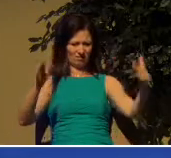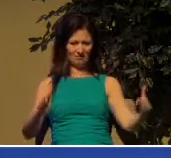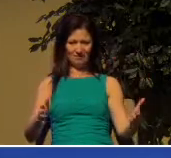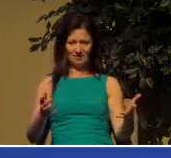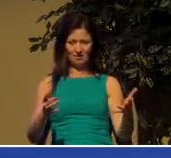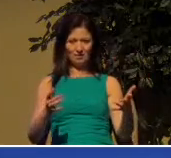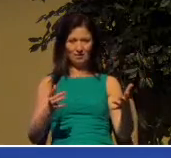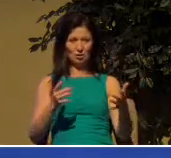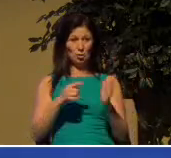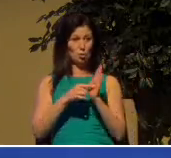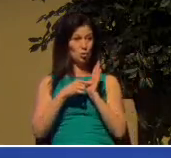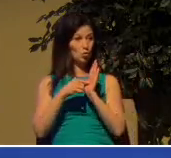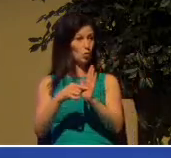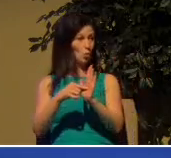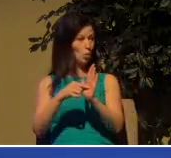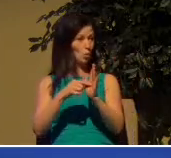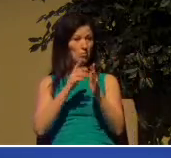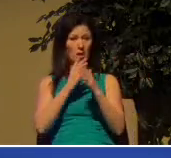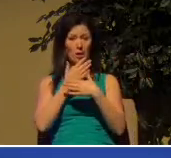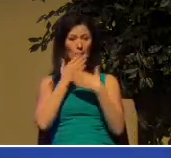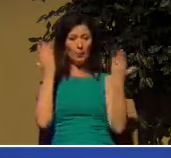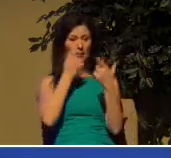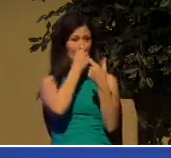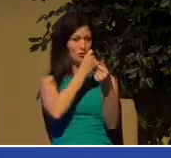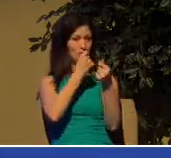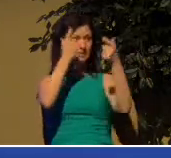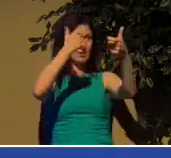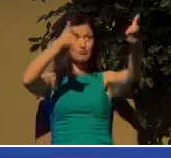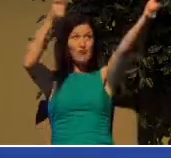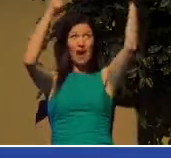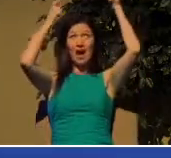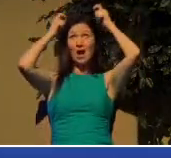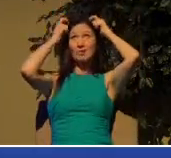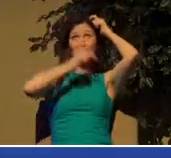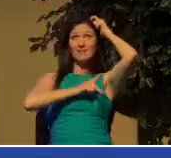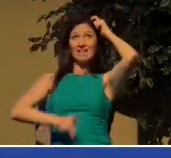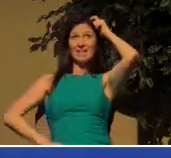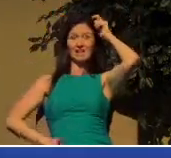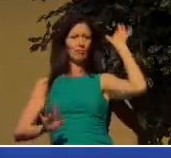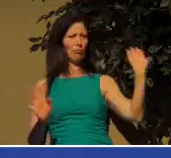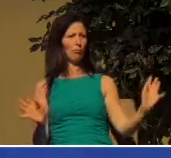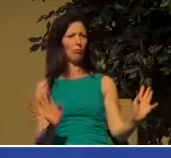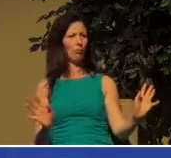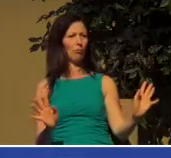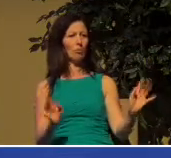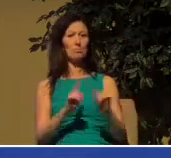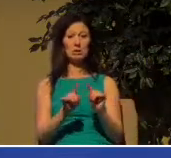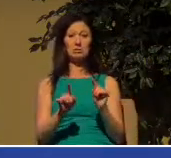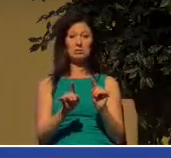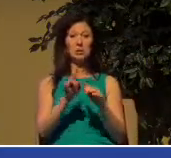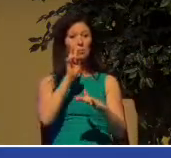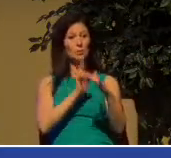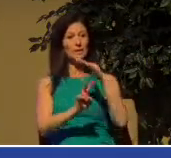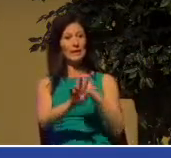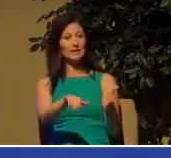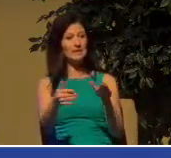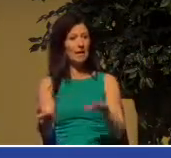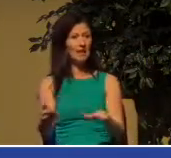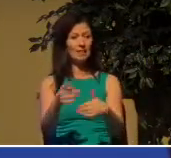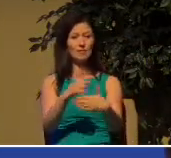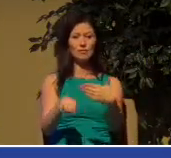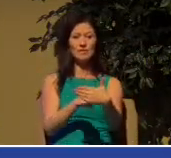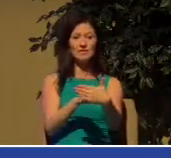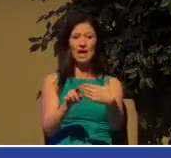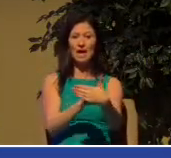showed no interest in being crowned as king, when instead he just went on with his business predicting his death and criticizing the